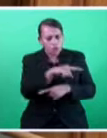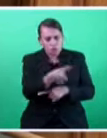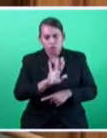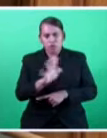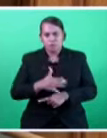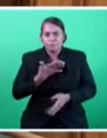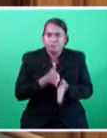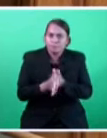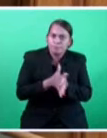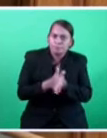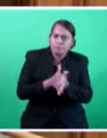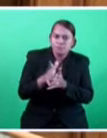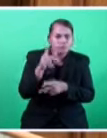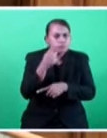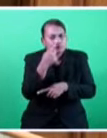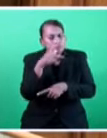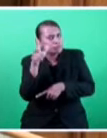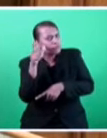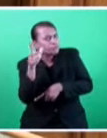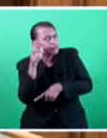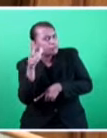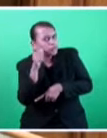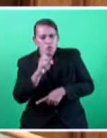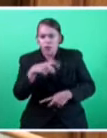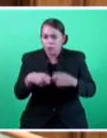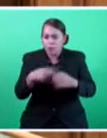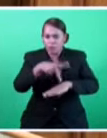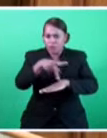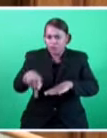an interest in the proceedings of Parliament.